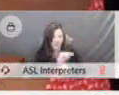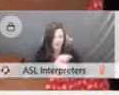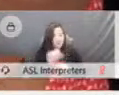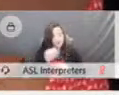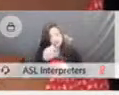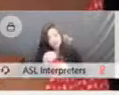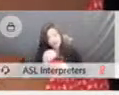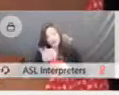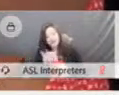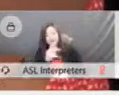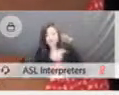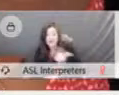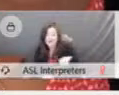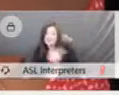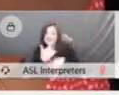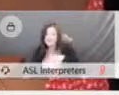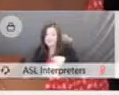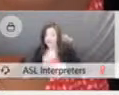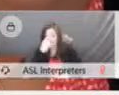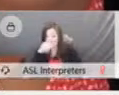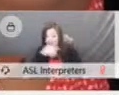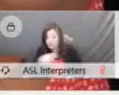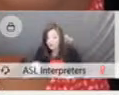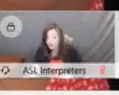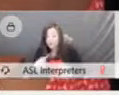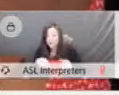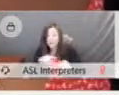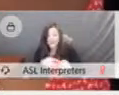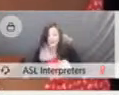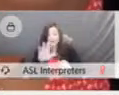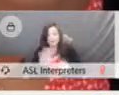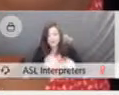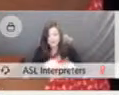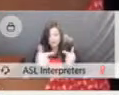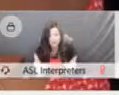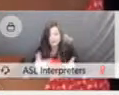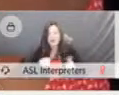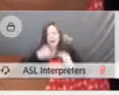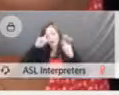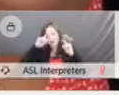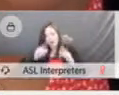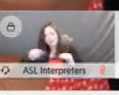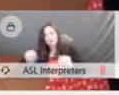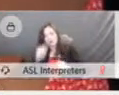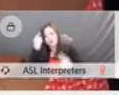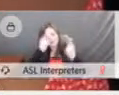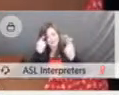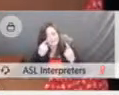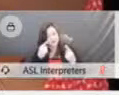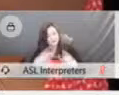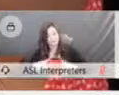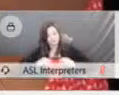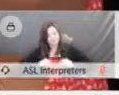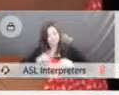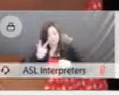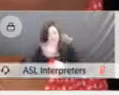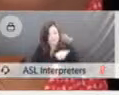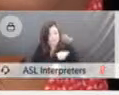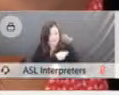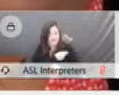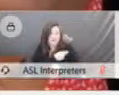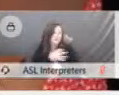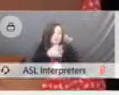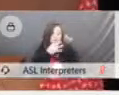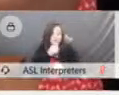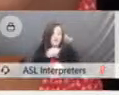if the vaccine is available to you, when it is available to you, I hope that you all consider taking it and taking it sooner rather than